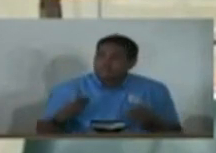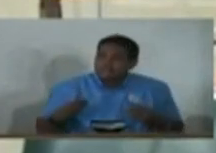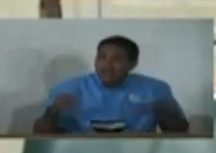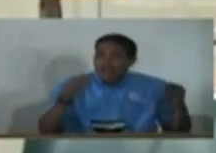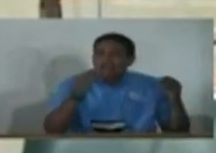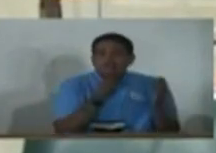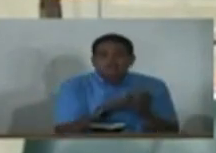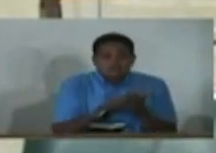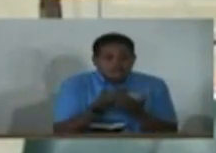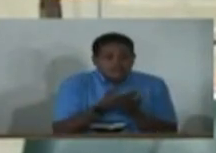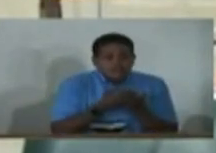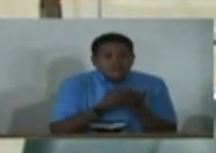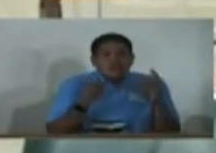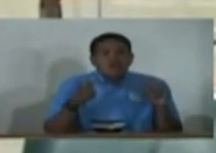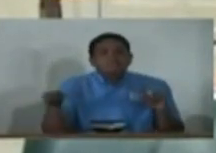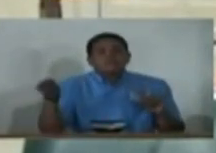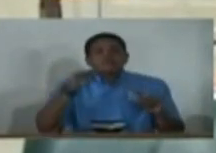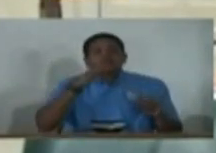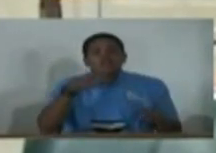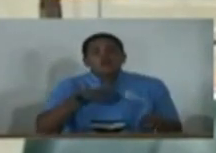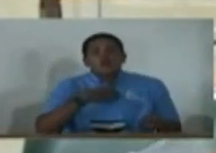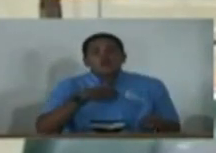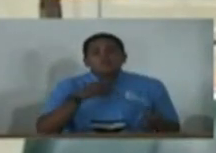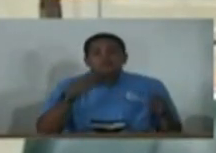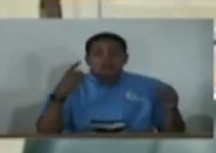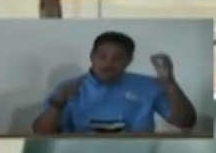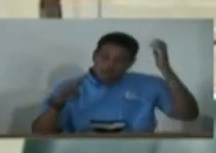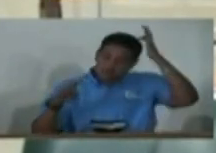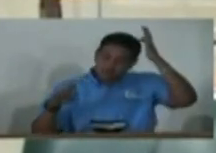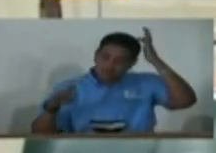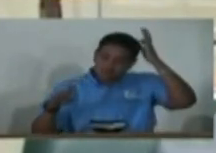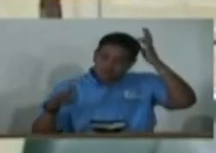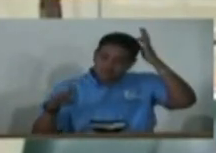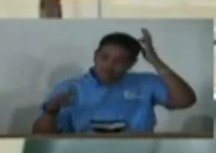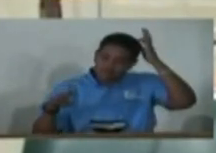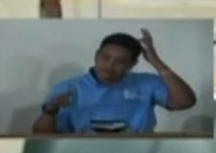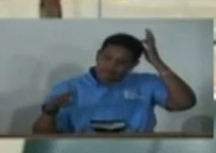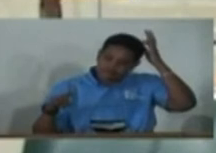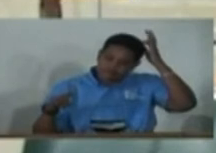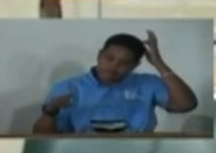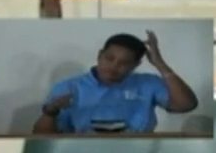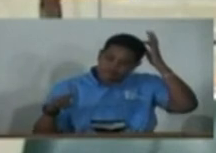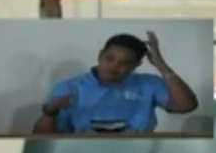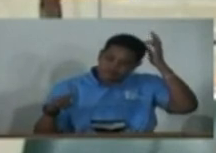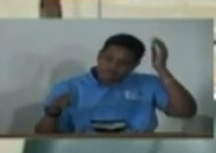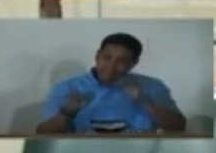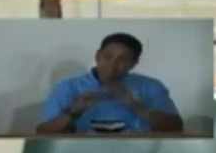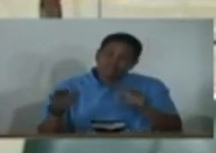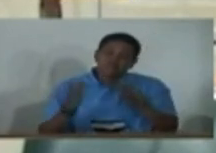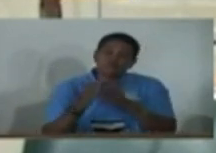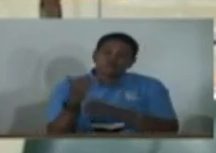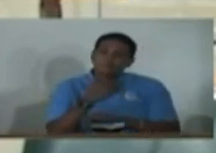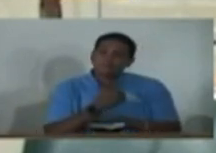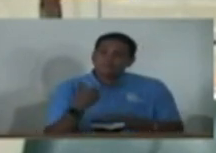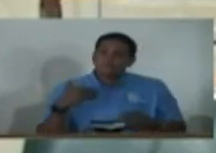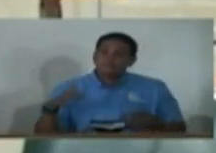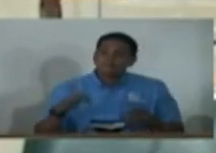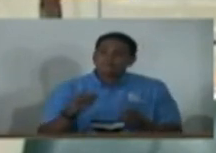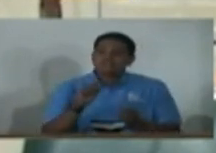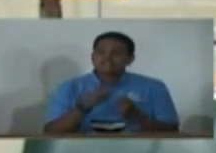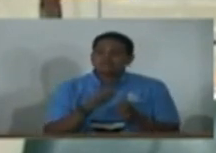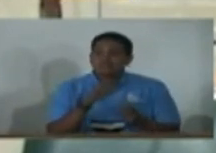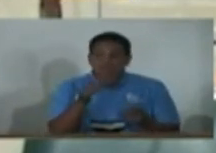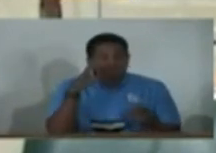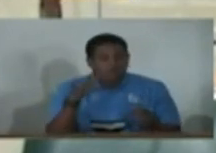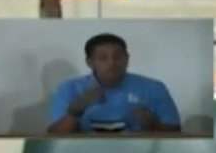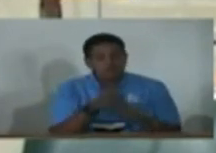income, they have been complaining, and it is filtering up through their members of parliament, in particular the farmers who are